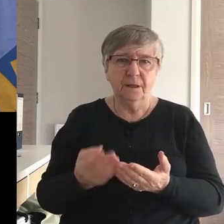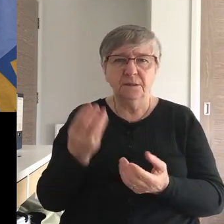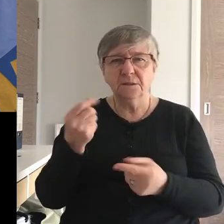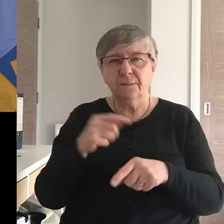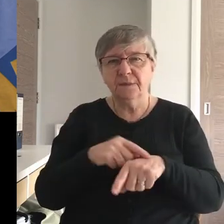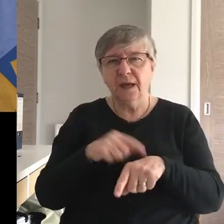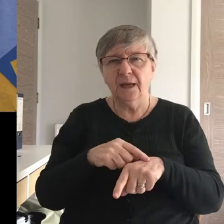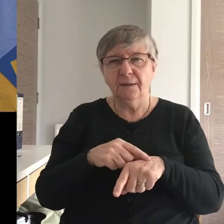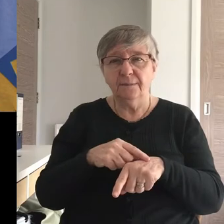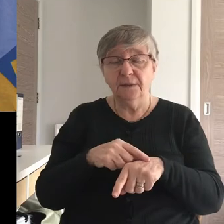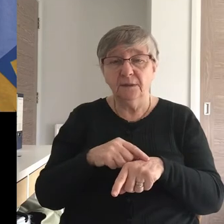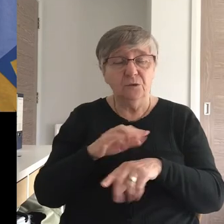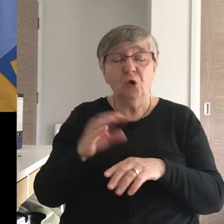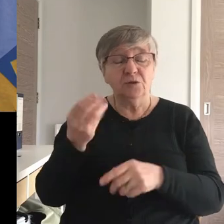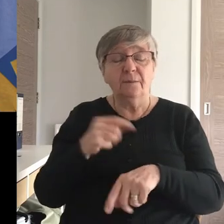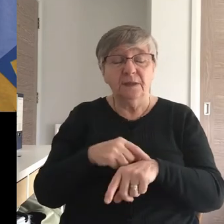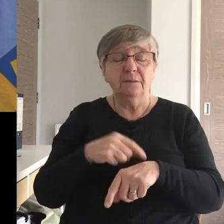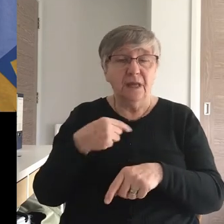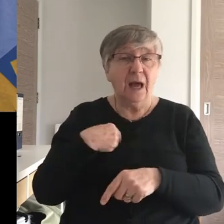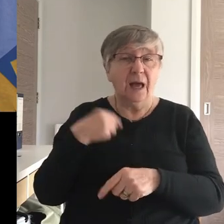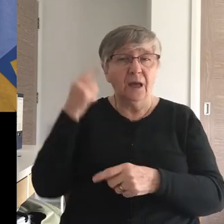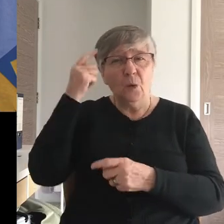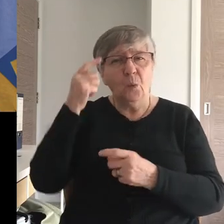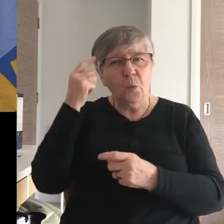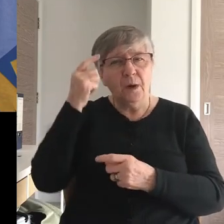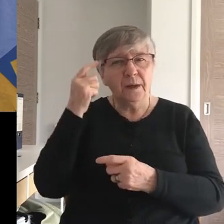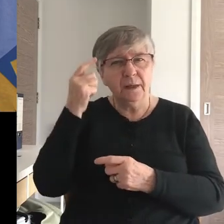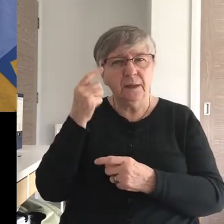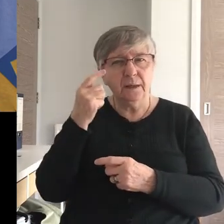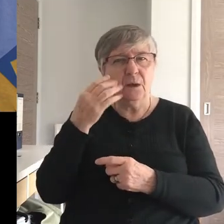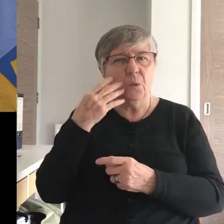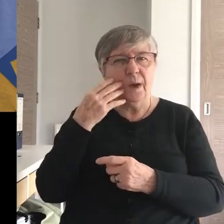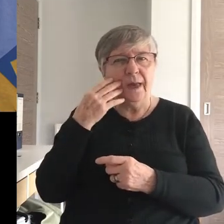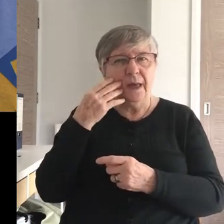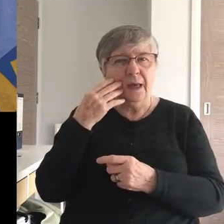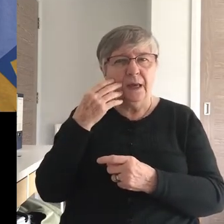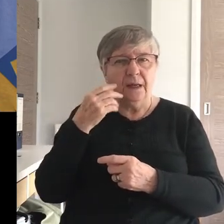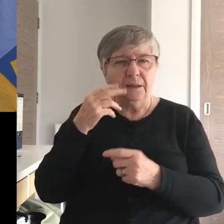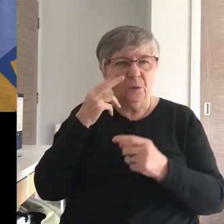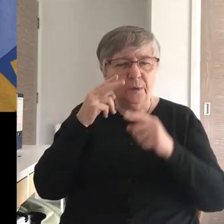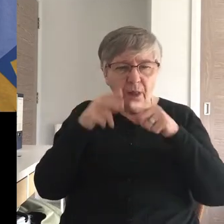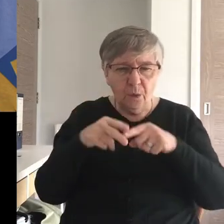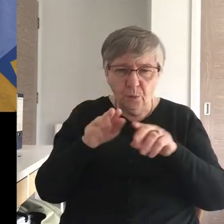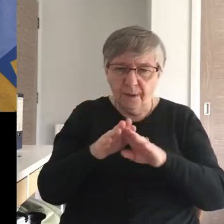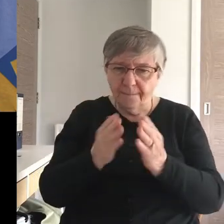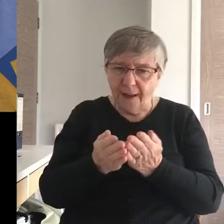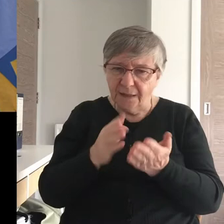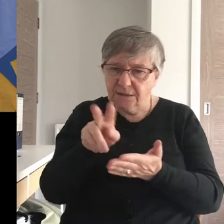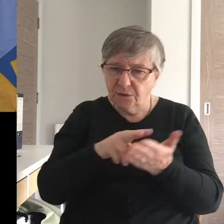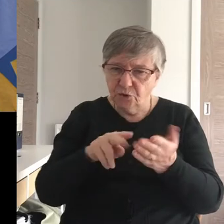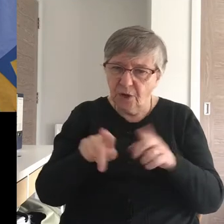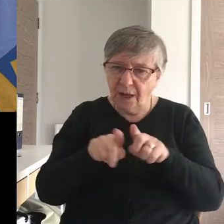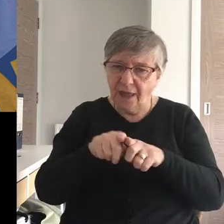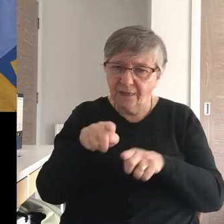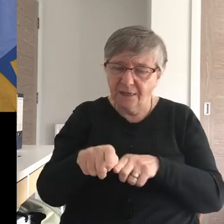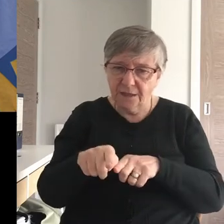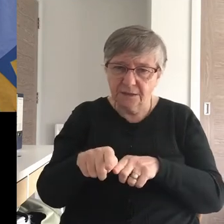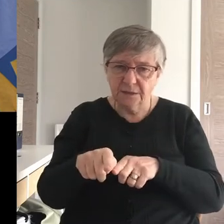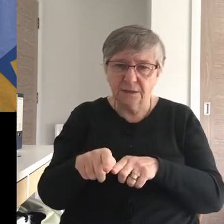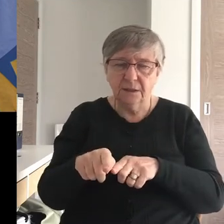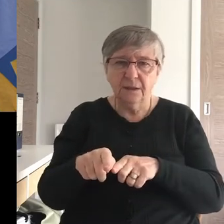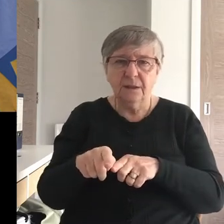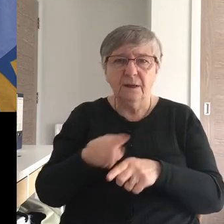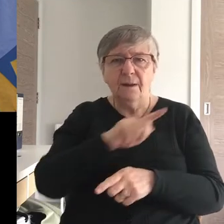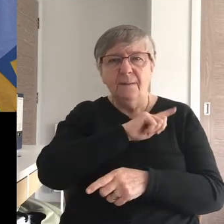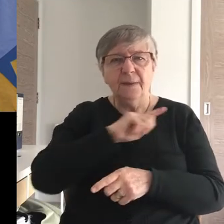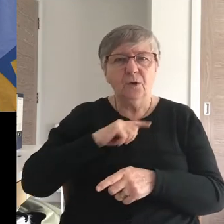And sometimes, well, not sometimes, I do worry when we come to a passage like this and where it takes us,